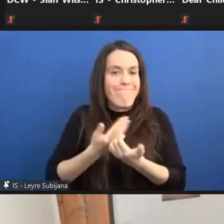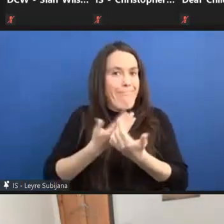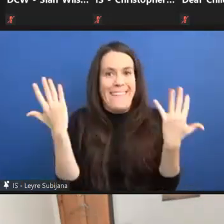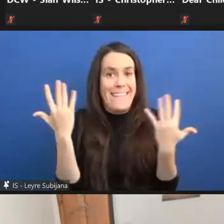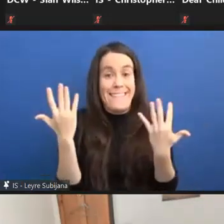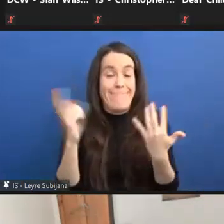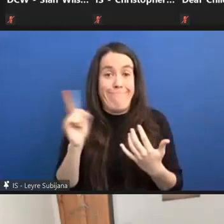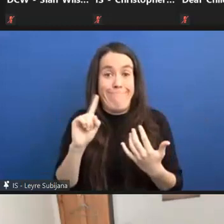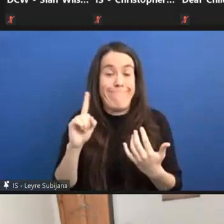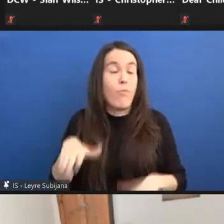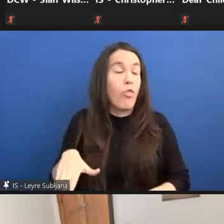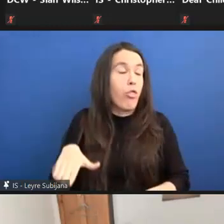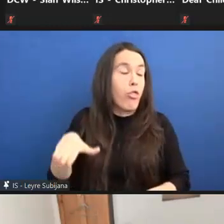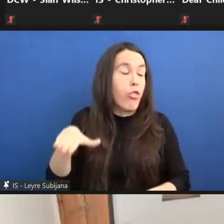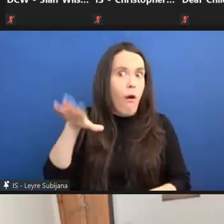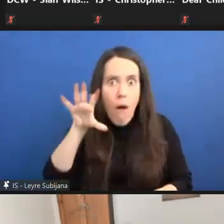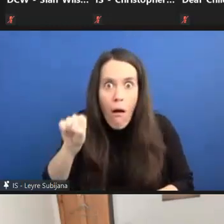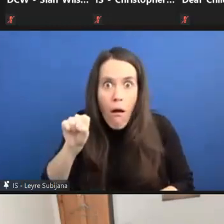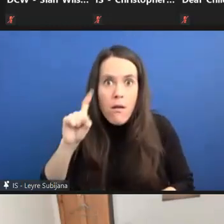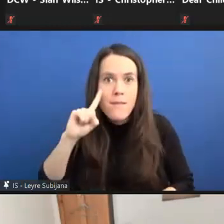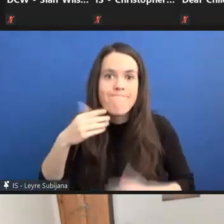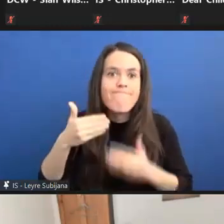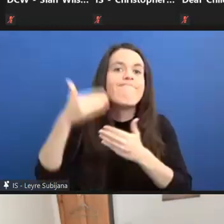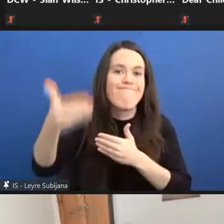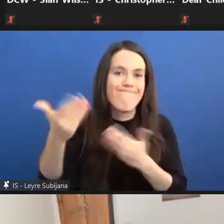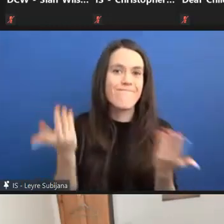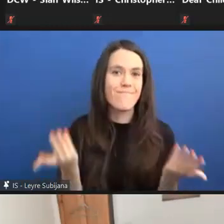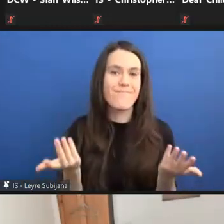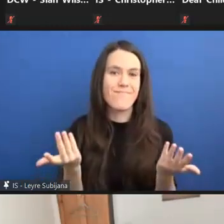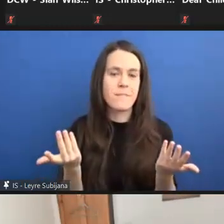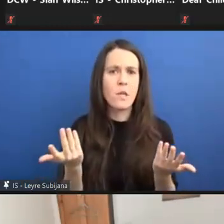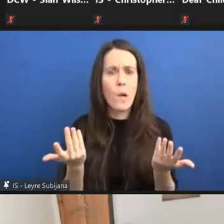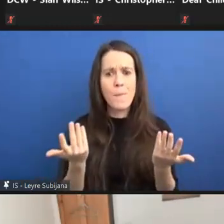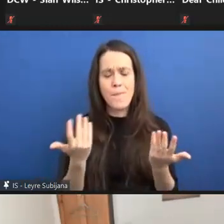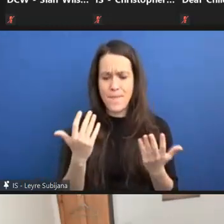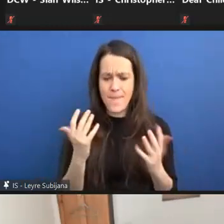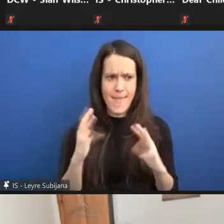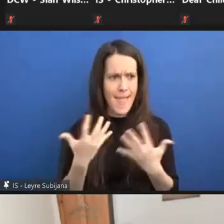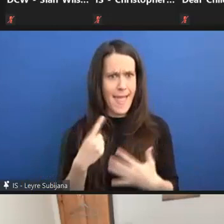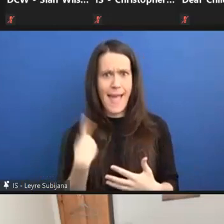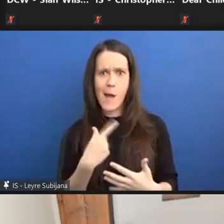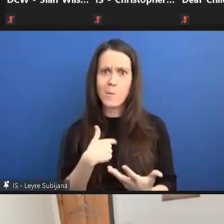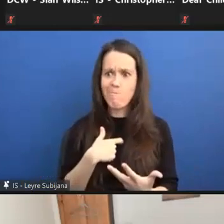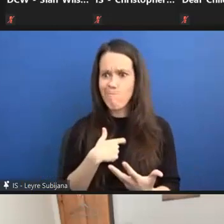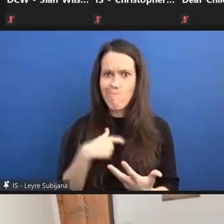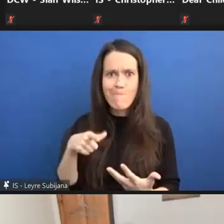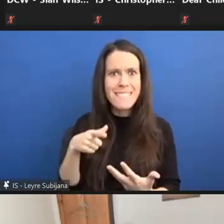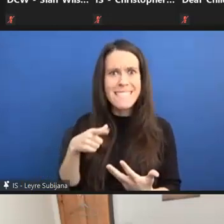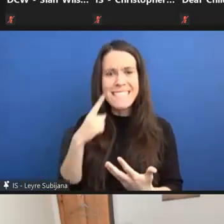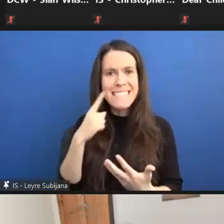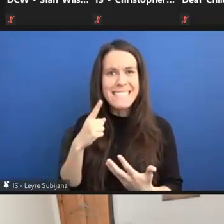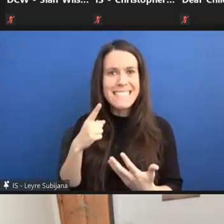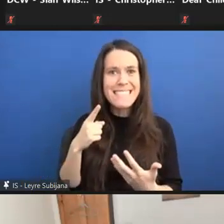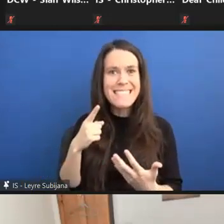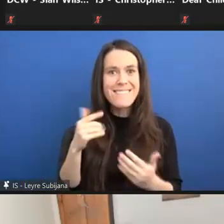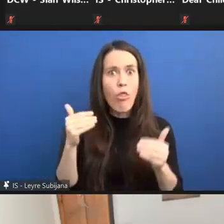countries. So how do we, what can we do to really help those who haven't had